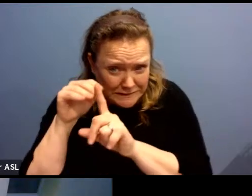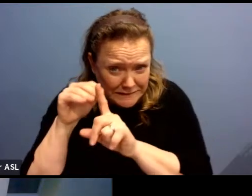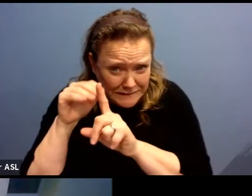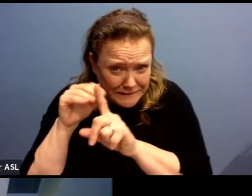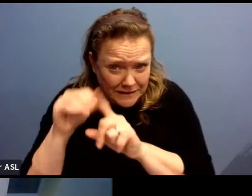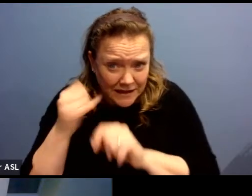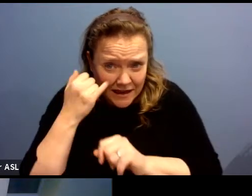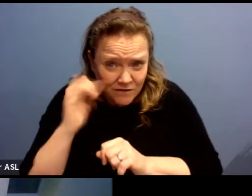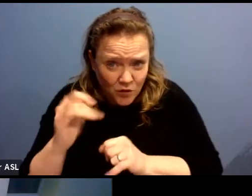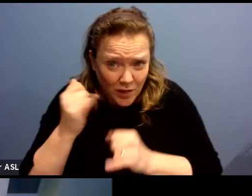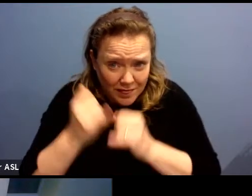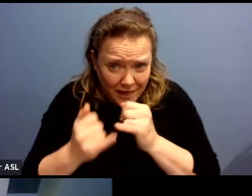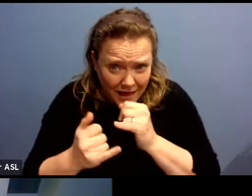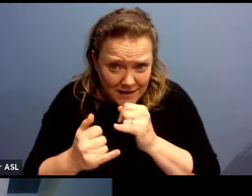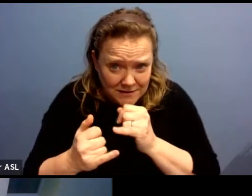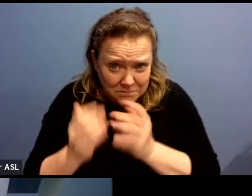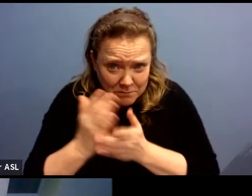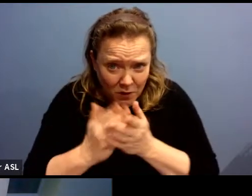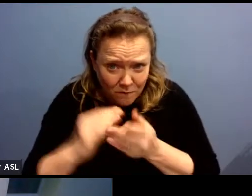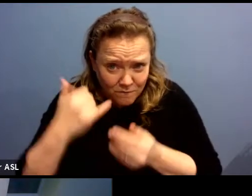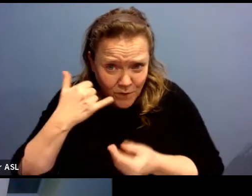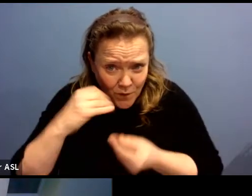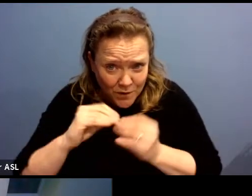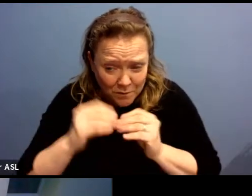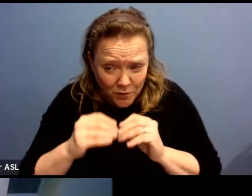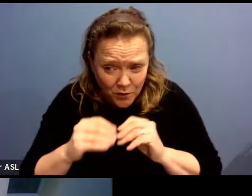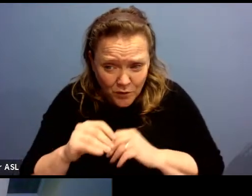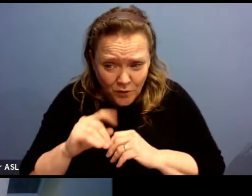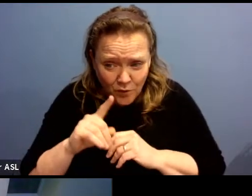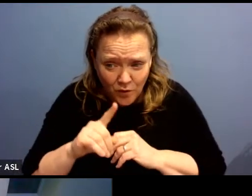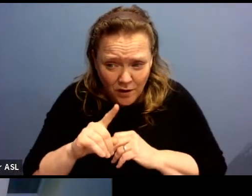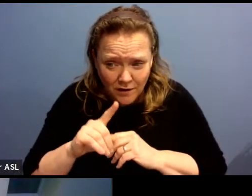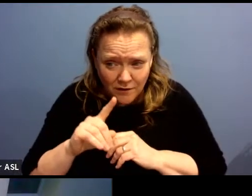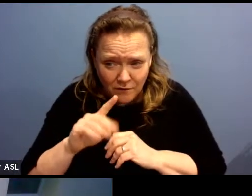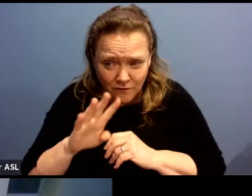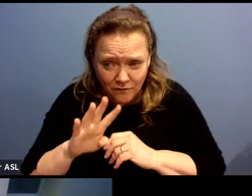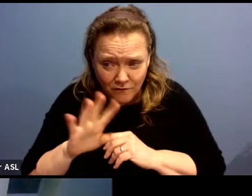last four digits, 1469.